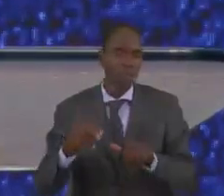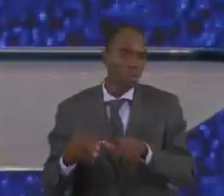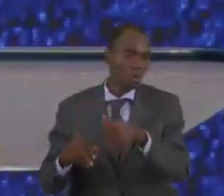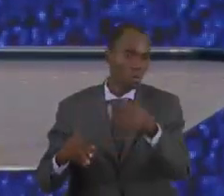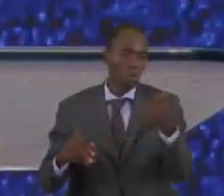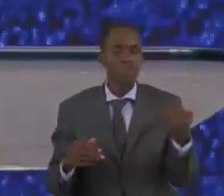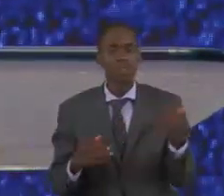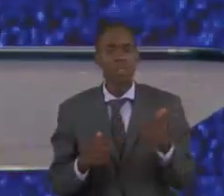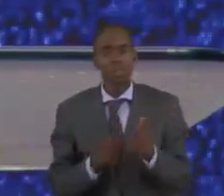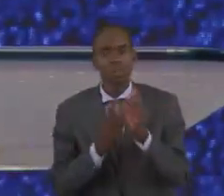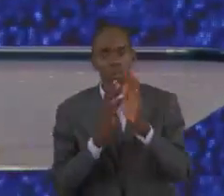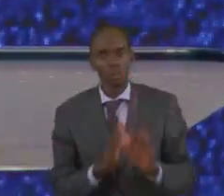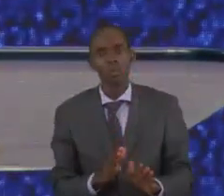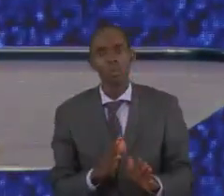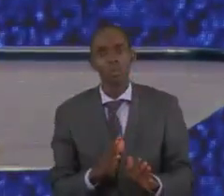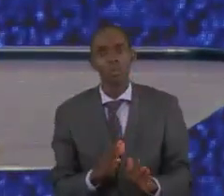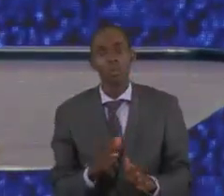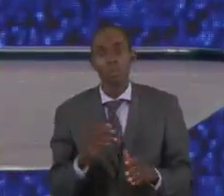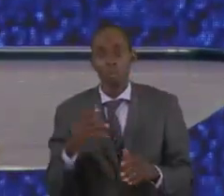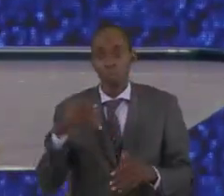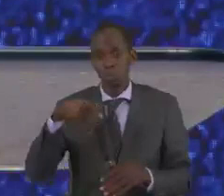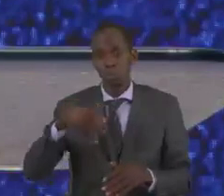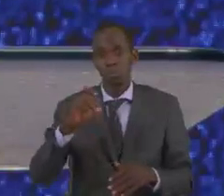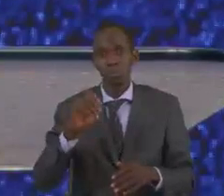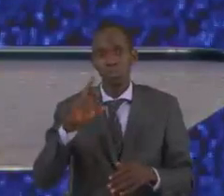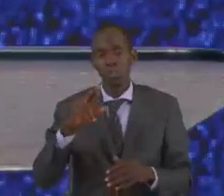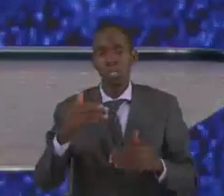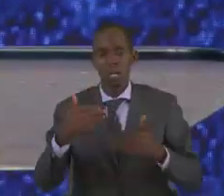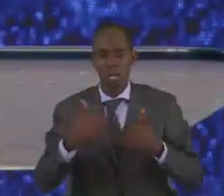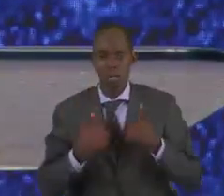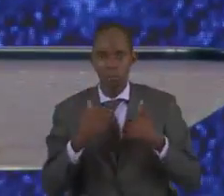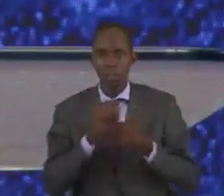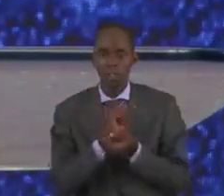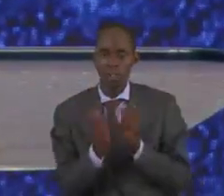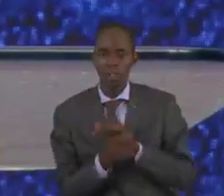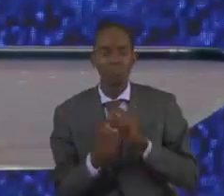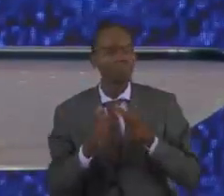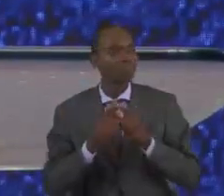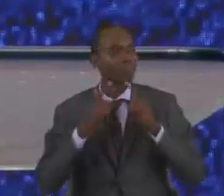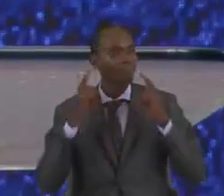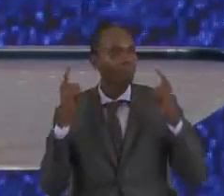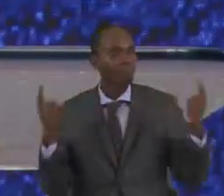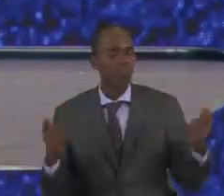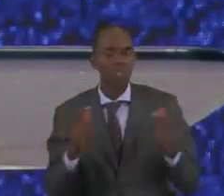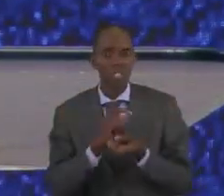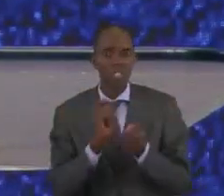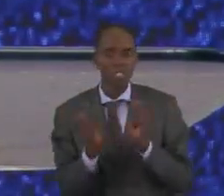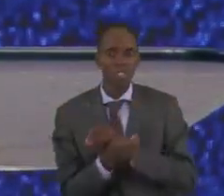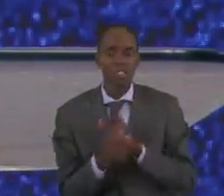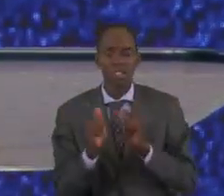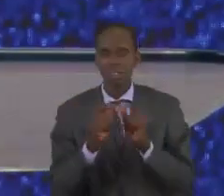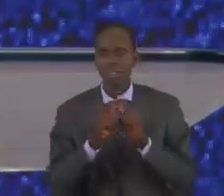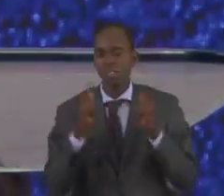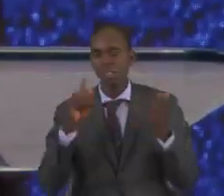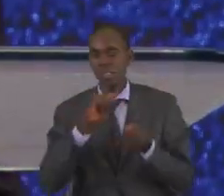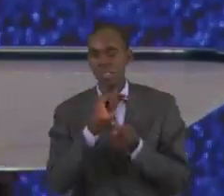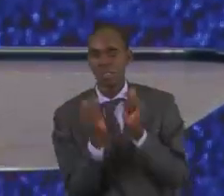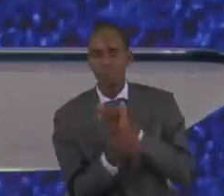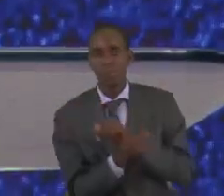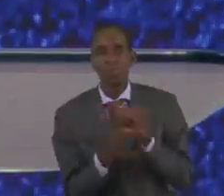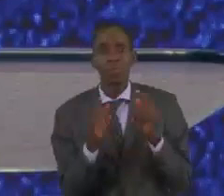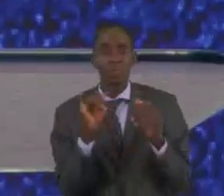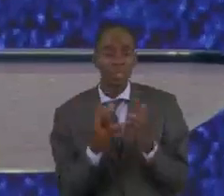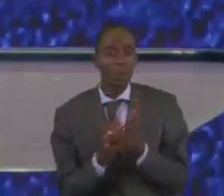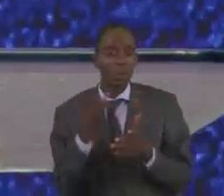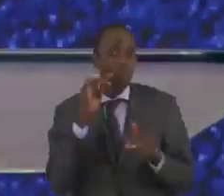Peter had had a change, a great change, a great transformation. This was the